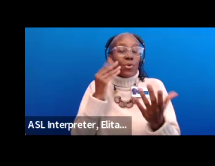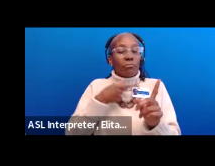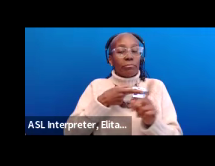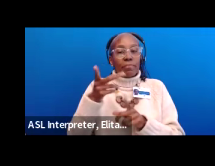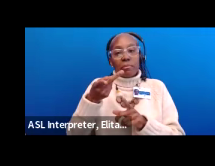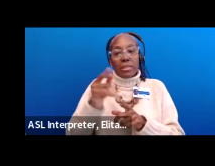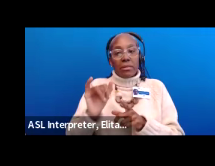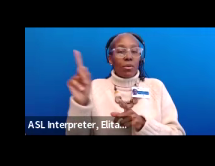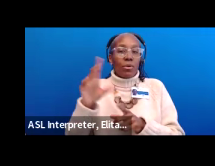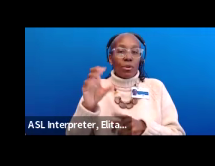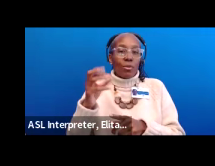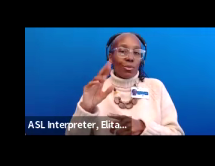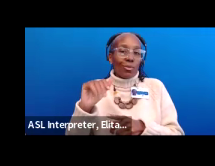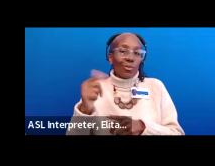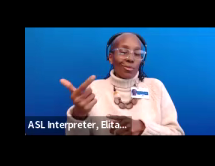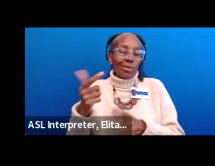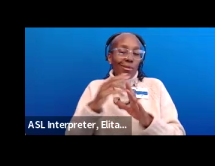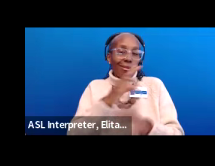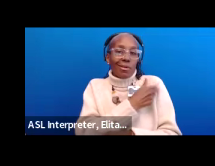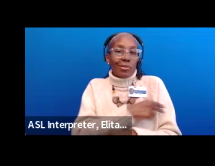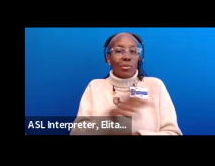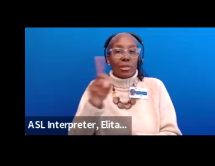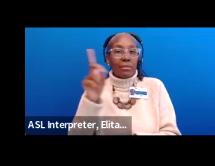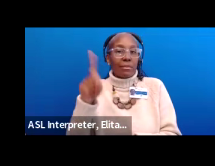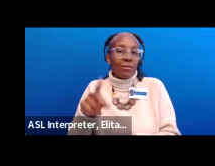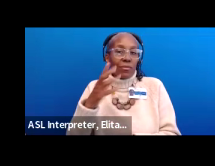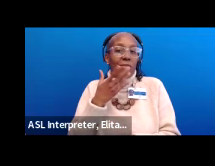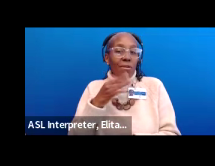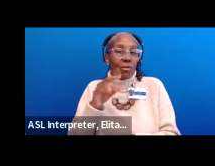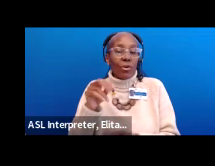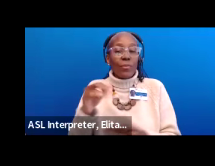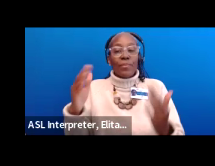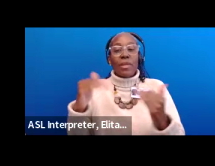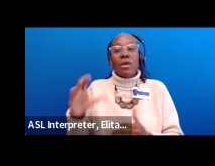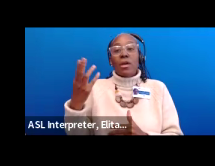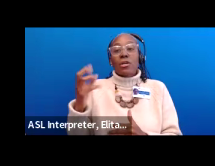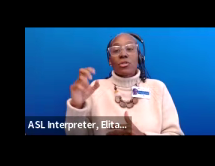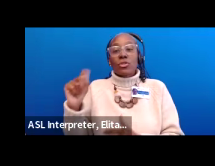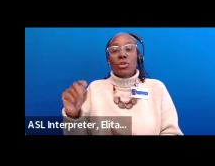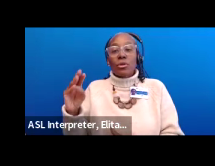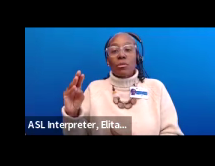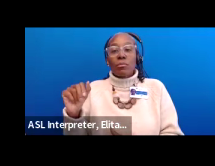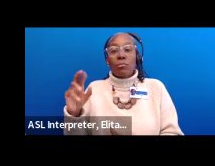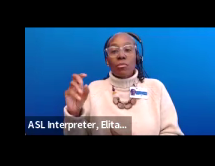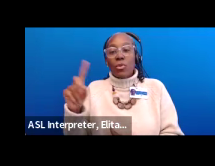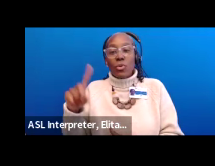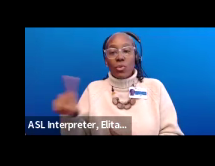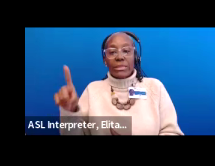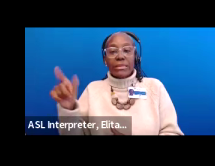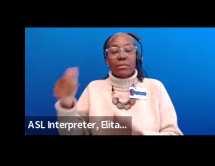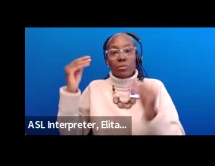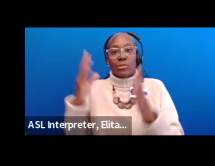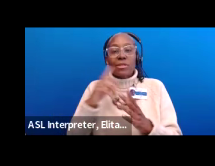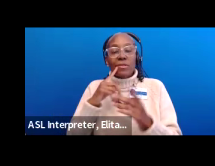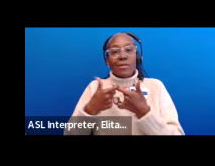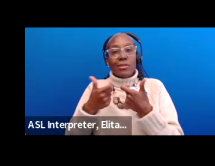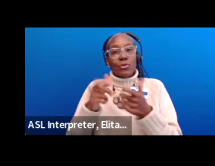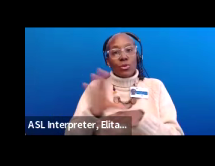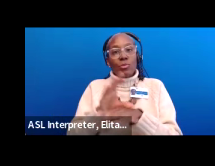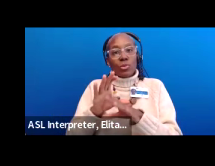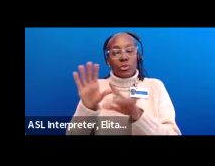at Craig Hospital in Denver, Colorado. We have Chet, Moritz, Uplift principal investigator also, professor of electrical and